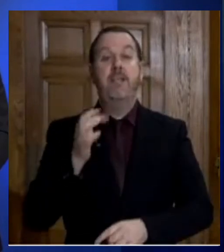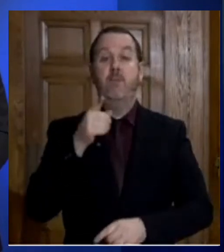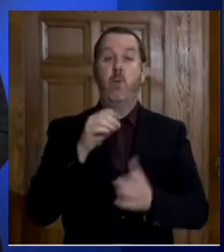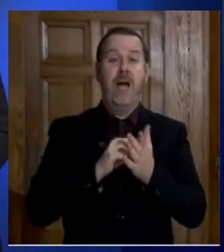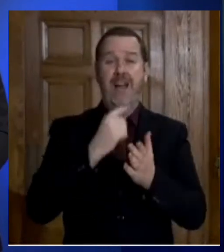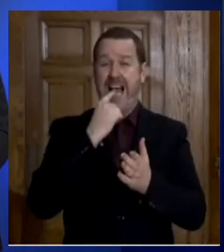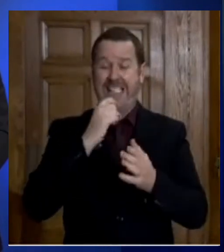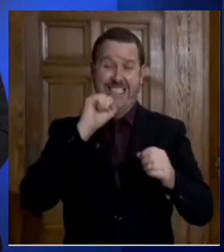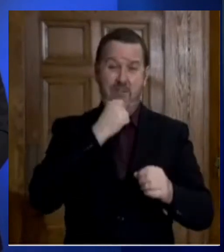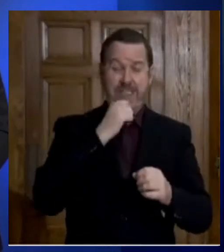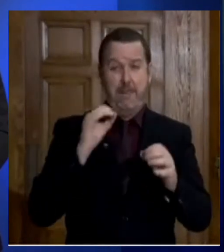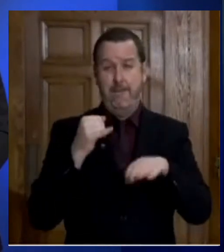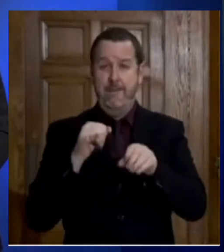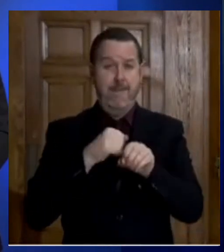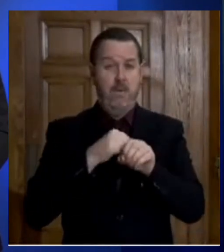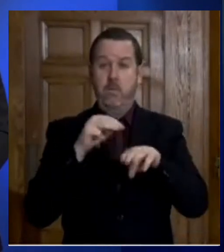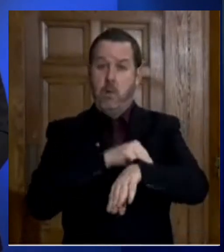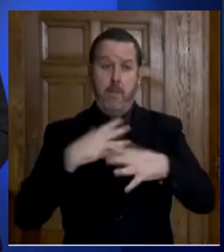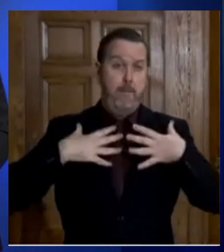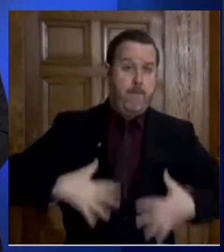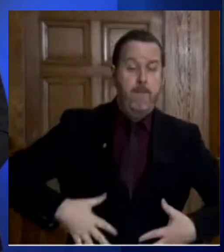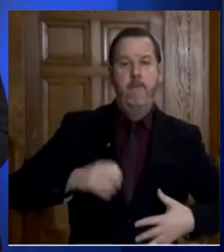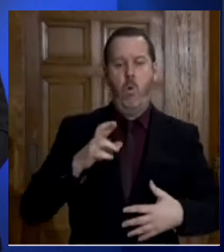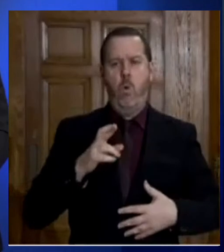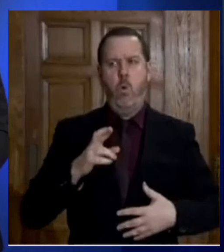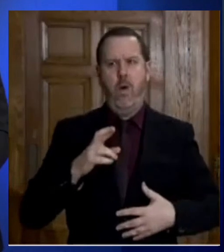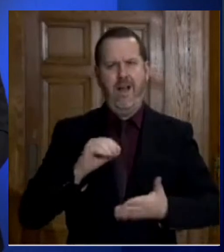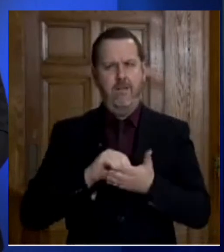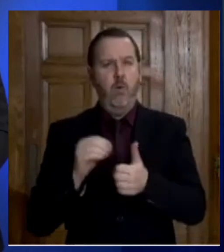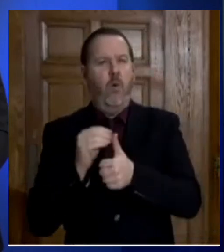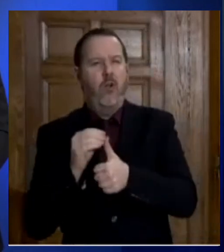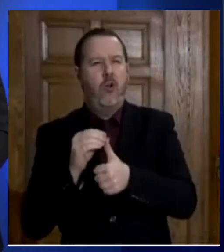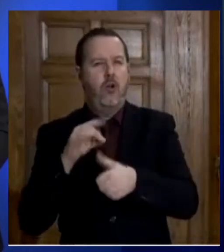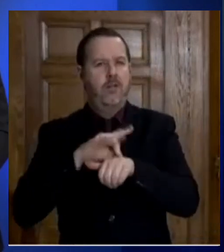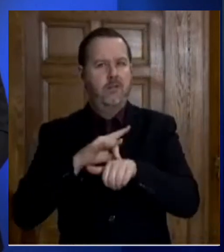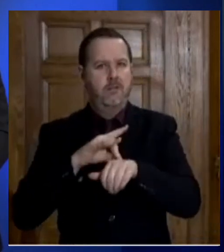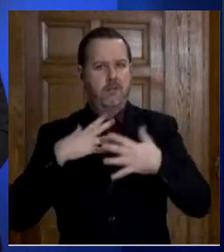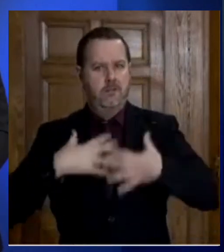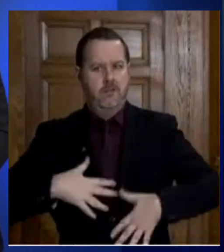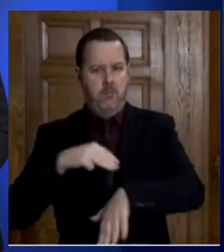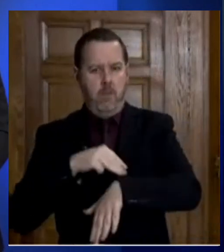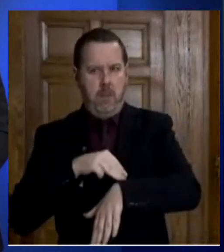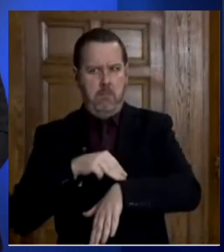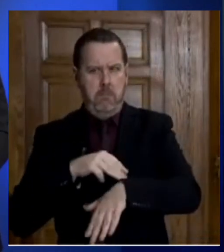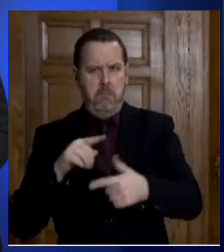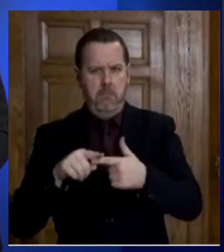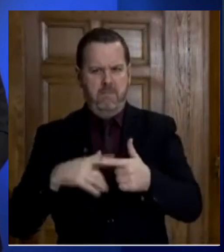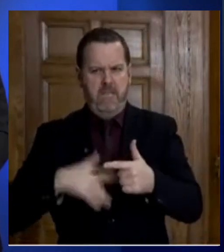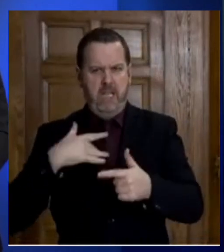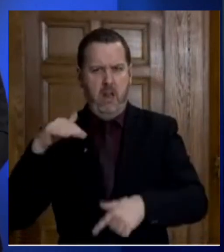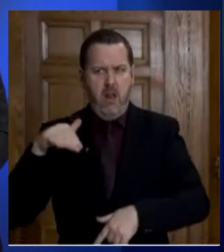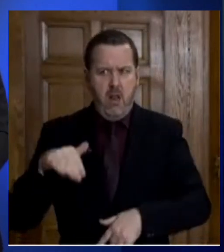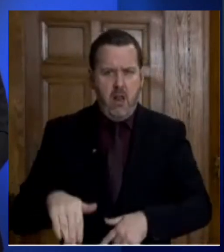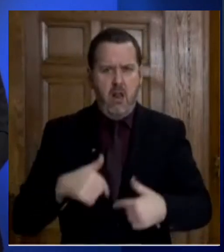medical condition or a deterioration in an underlying condition, the health service is there for you, and you should not